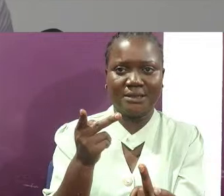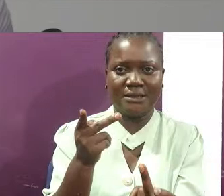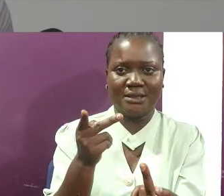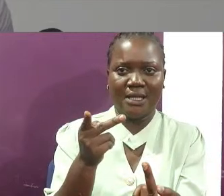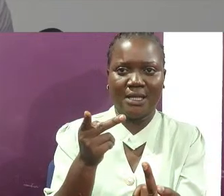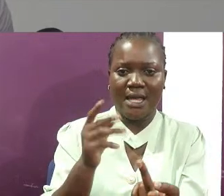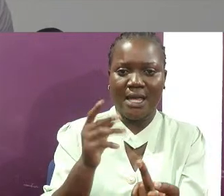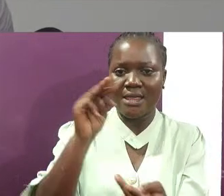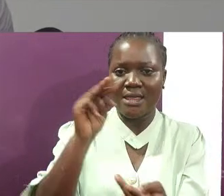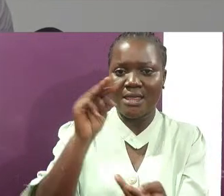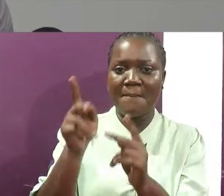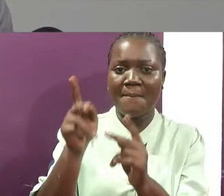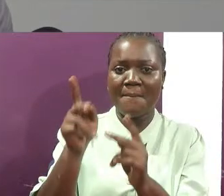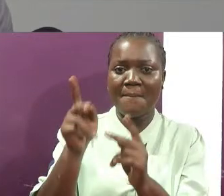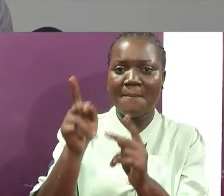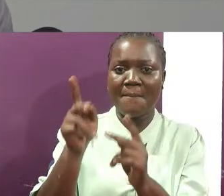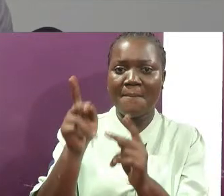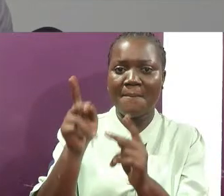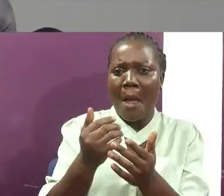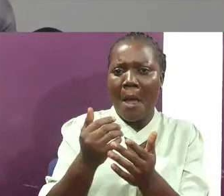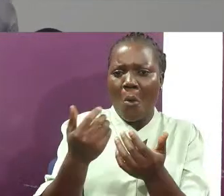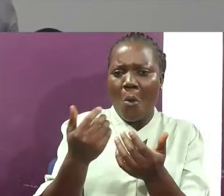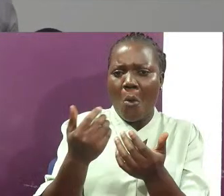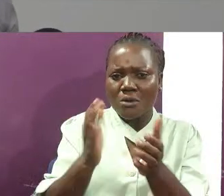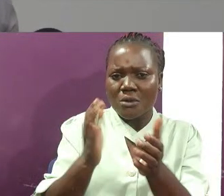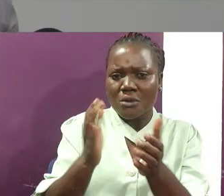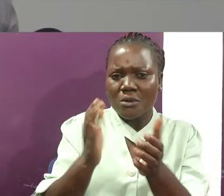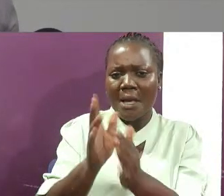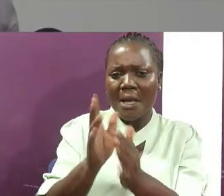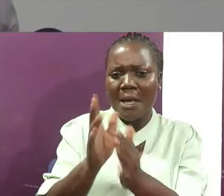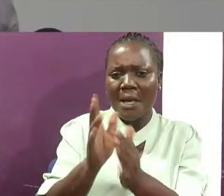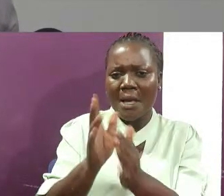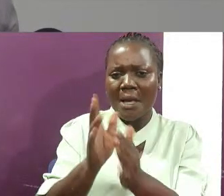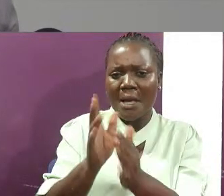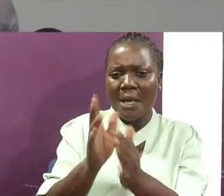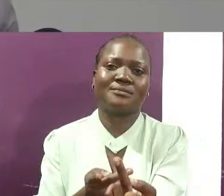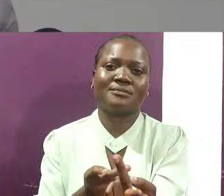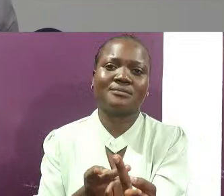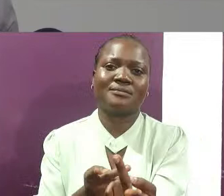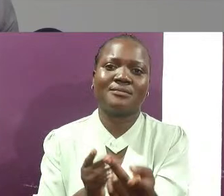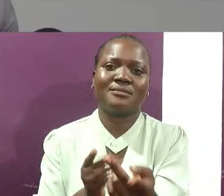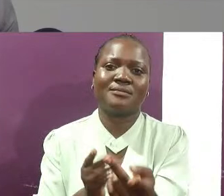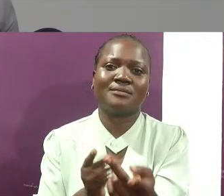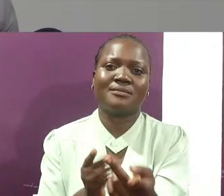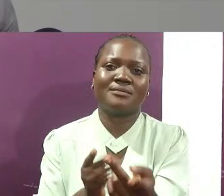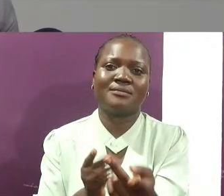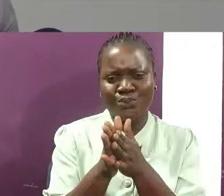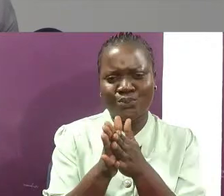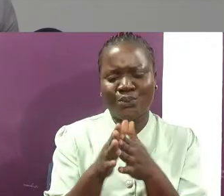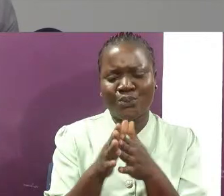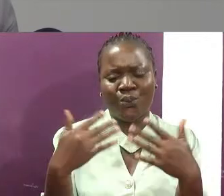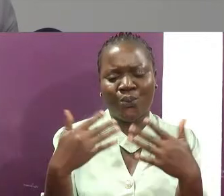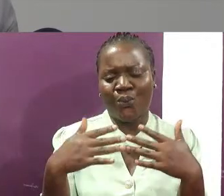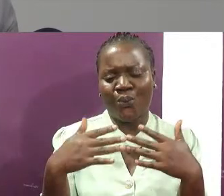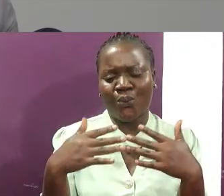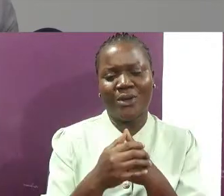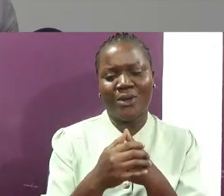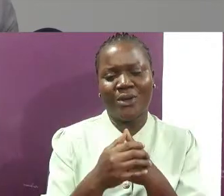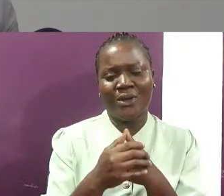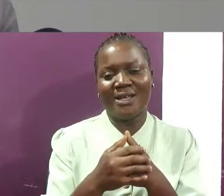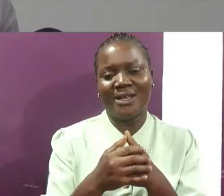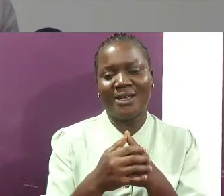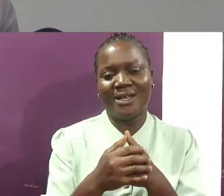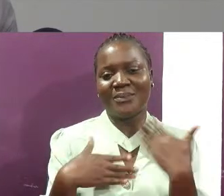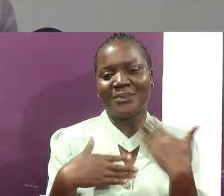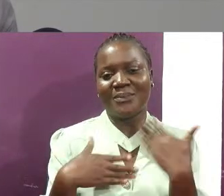in the New Testament mm-hmm. just have to be faithful. Interesting. Again, you